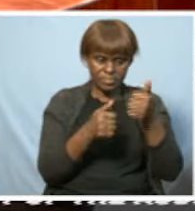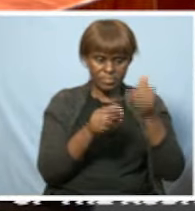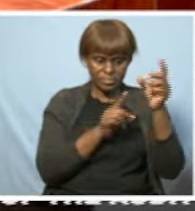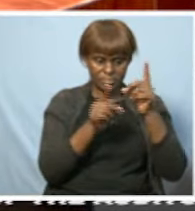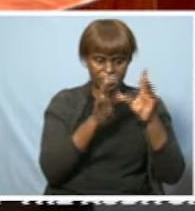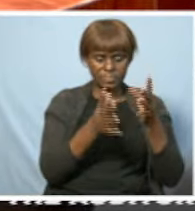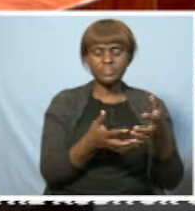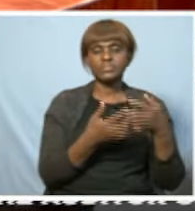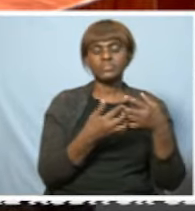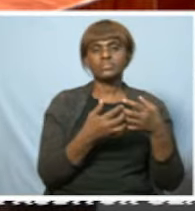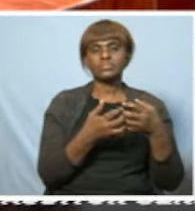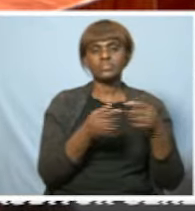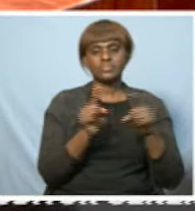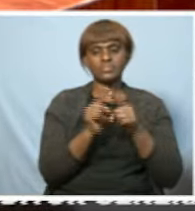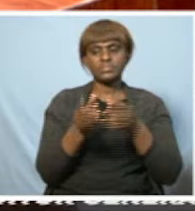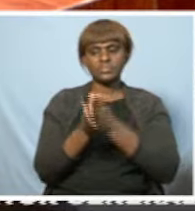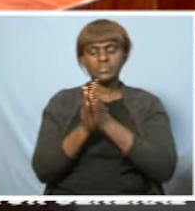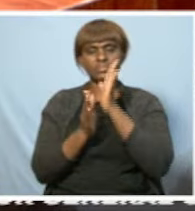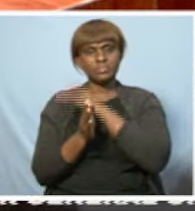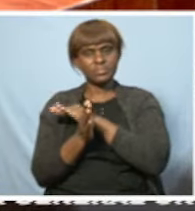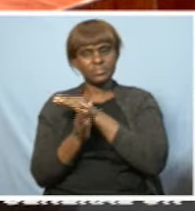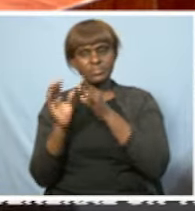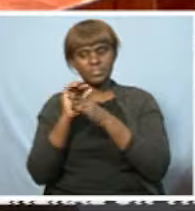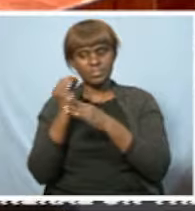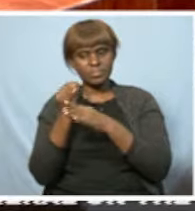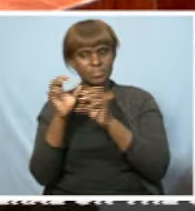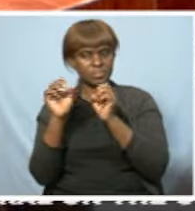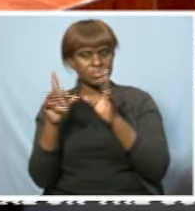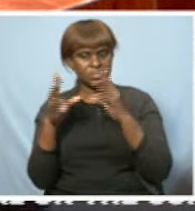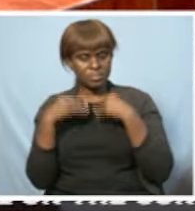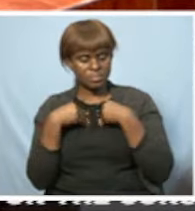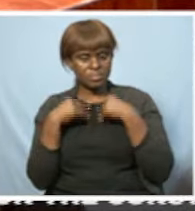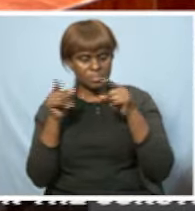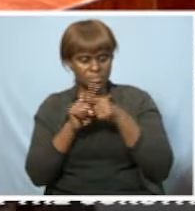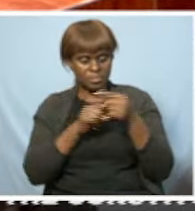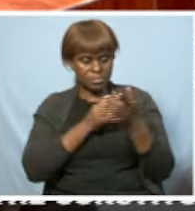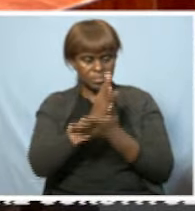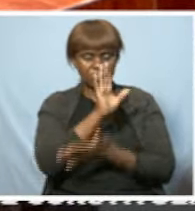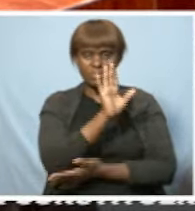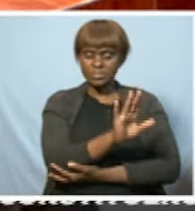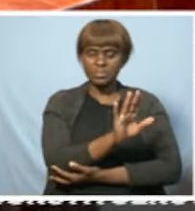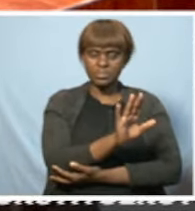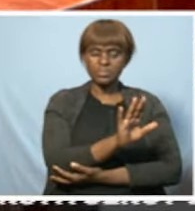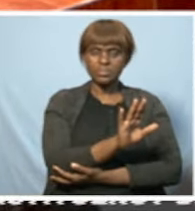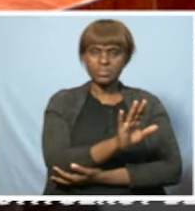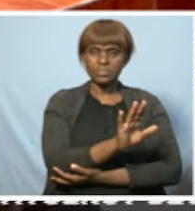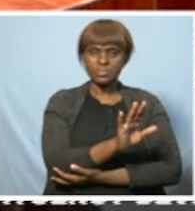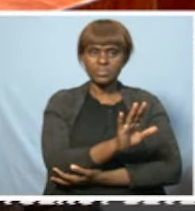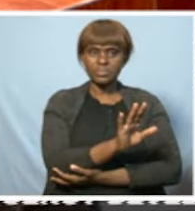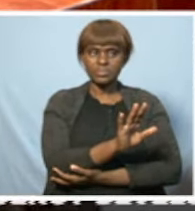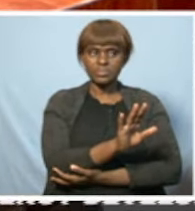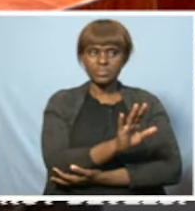engineering is requesting or okaying is indeed correct?